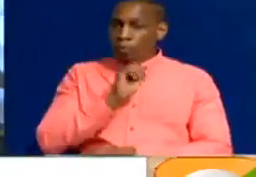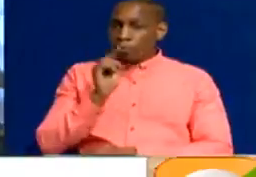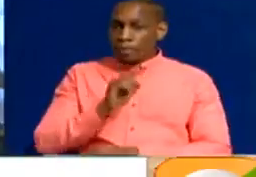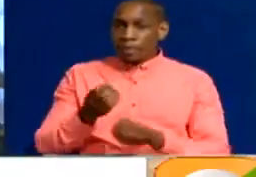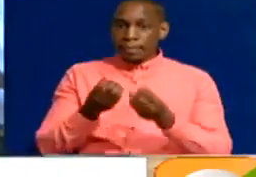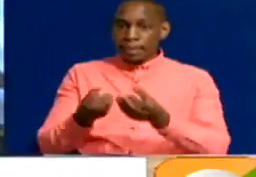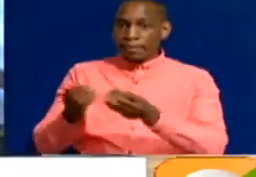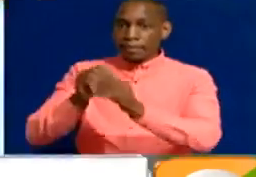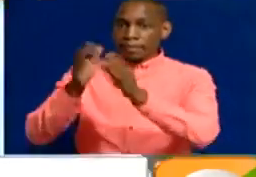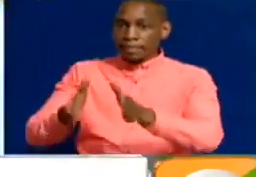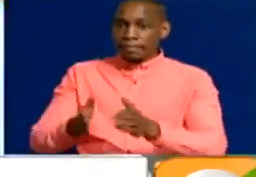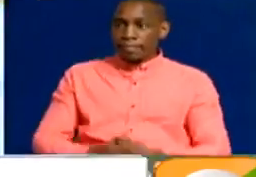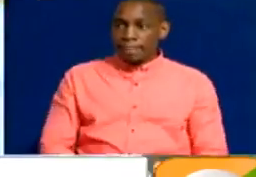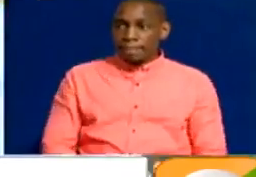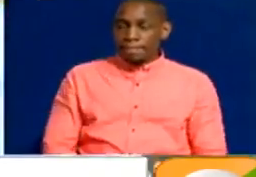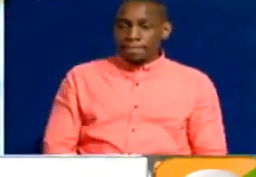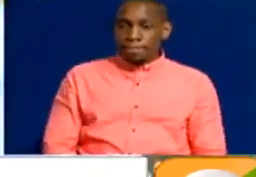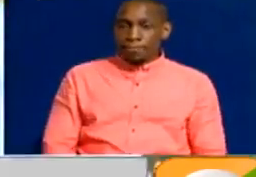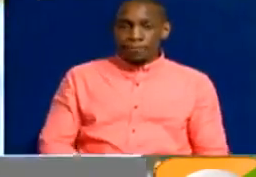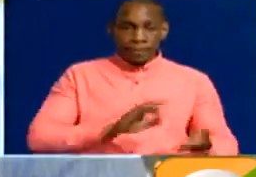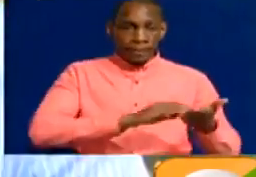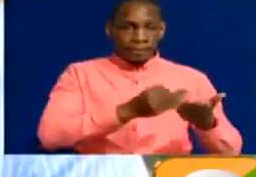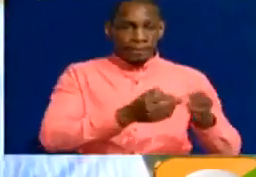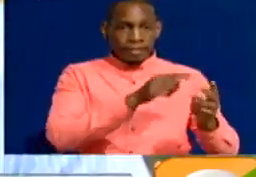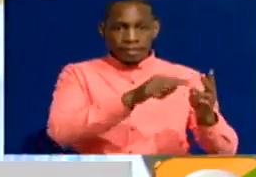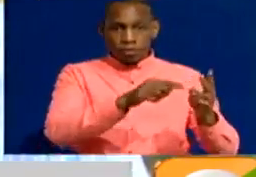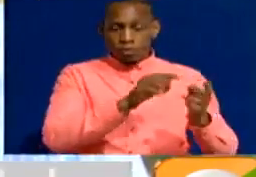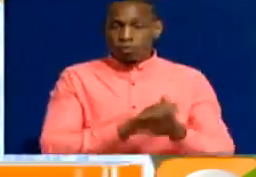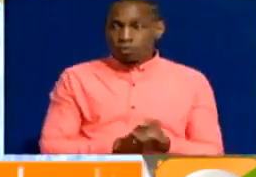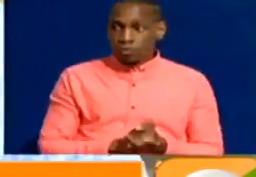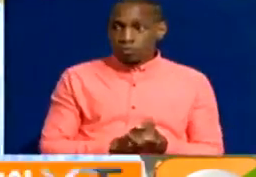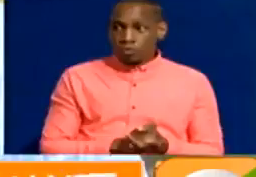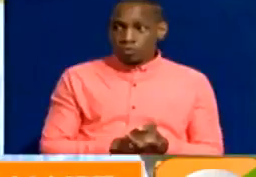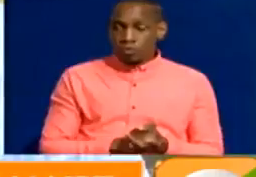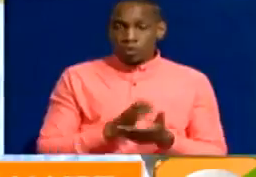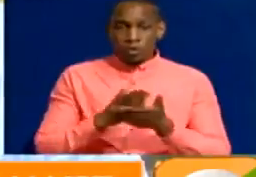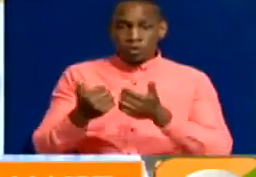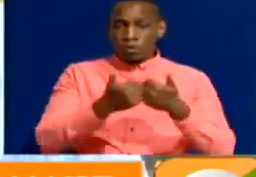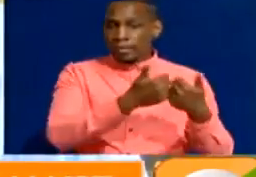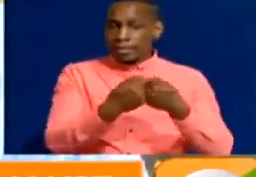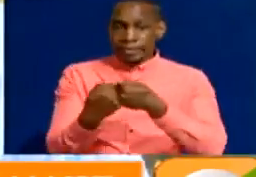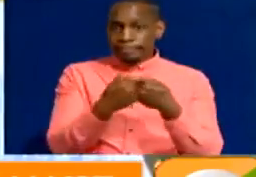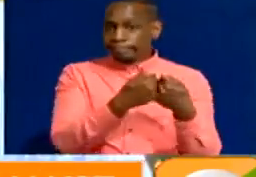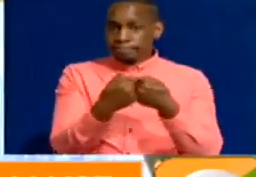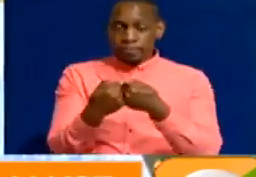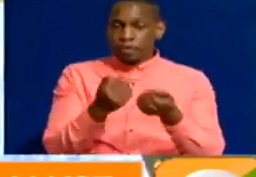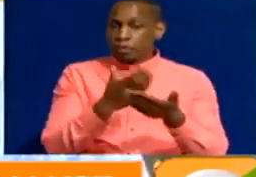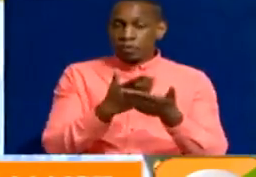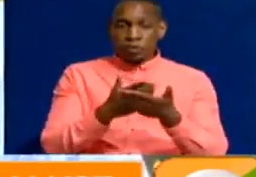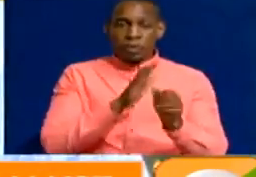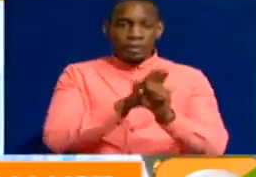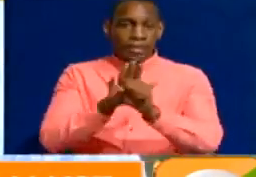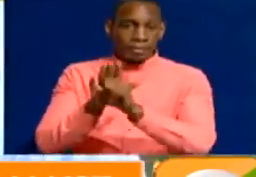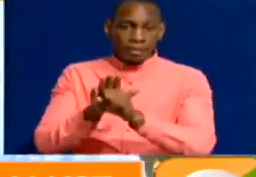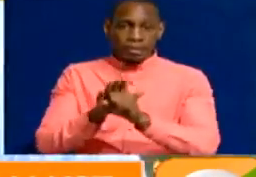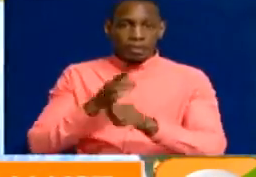a majority of the investors. This fund's liquidity challenges became quite high, and that's